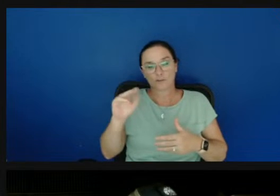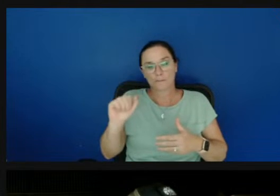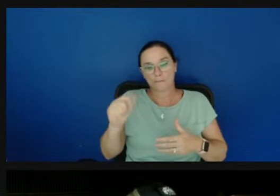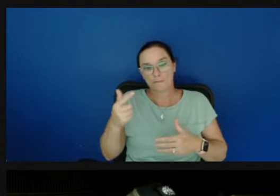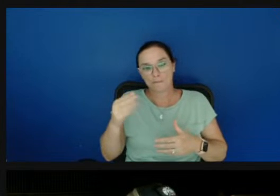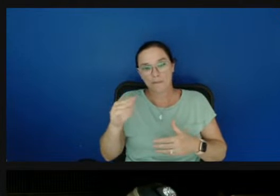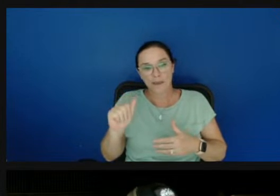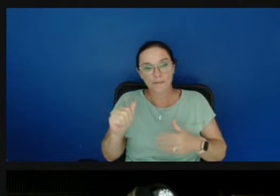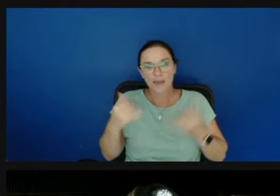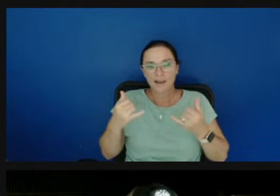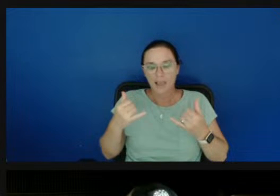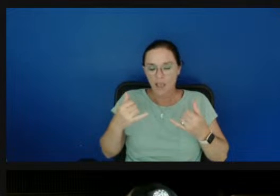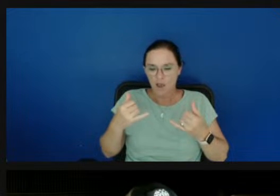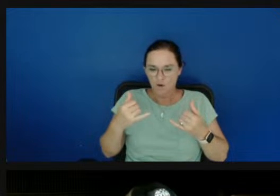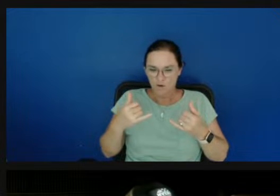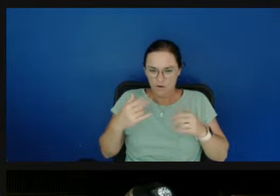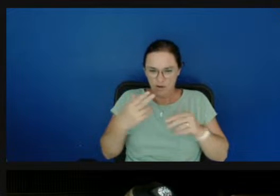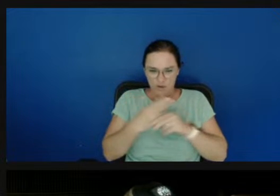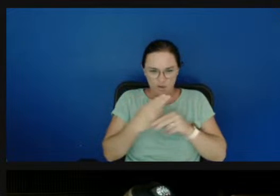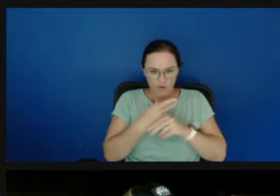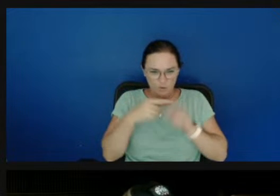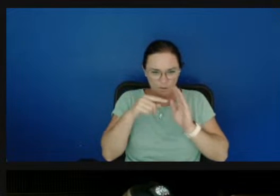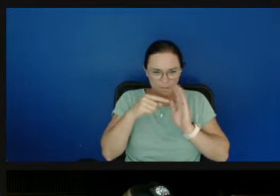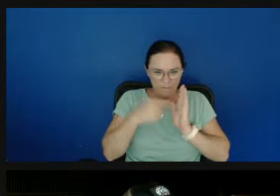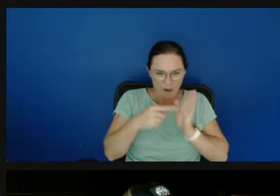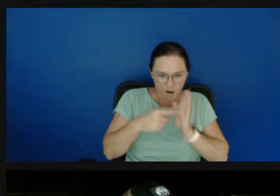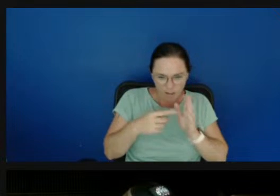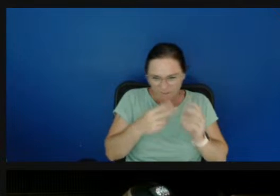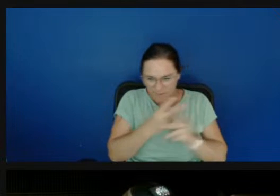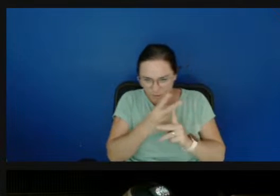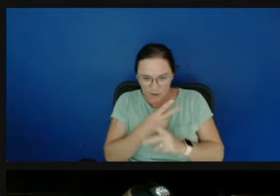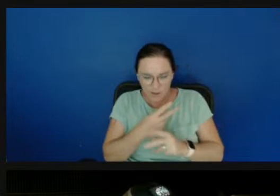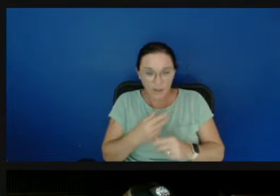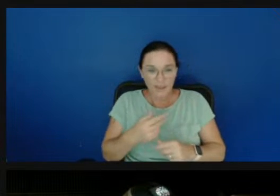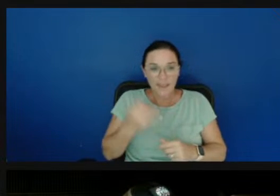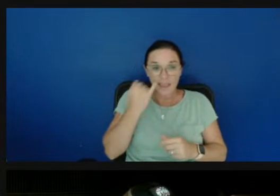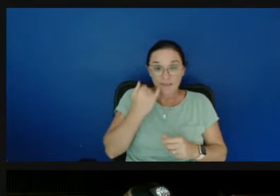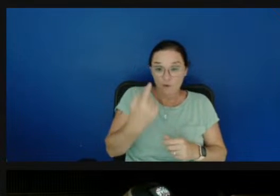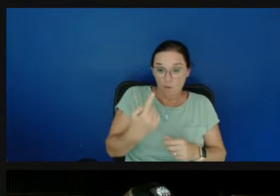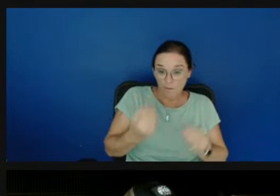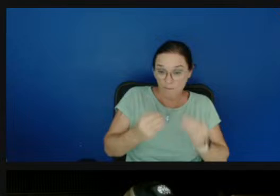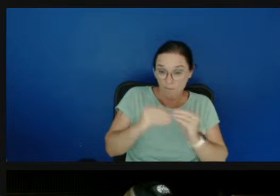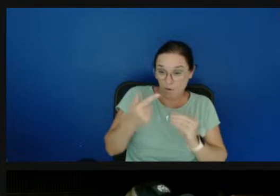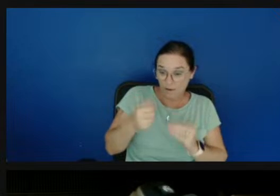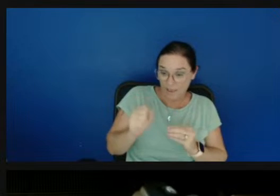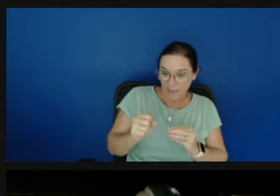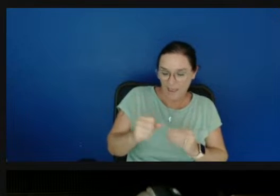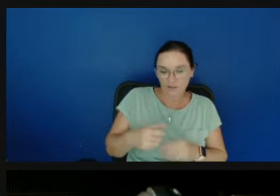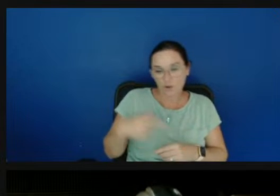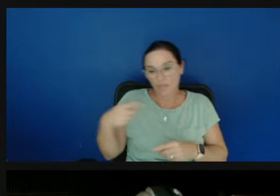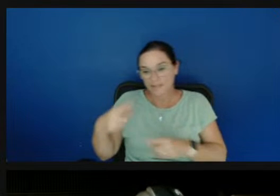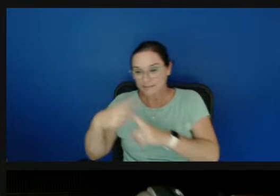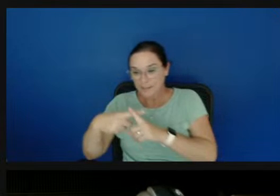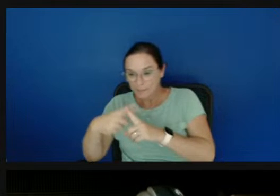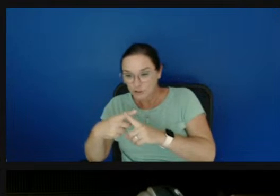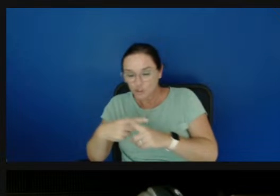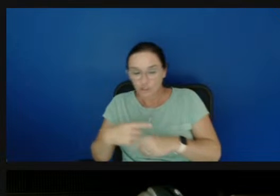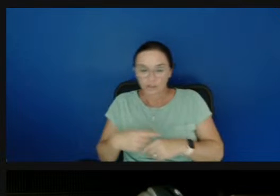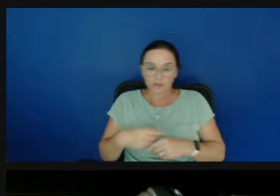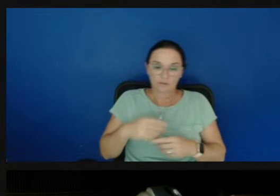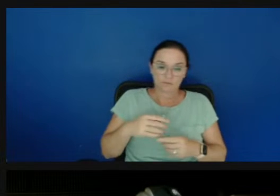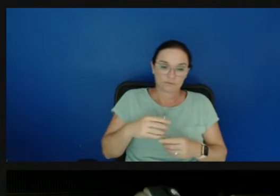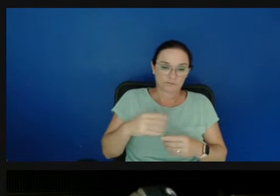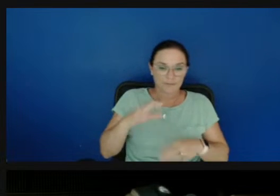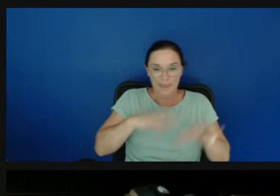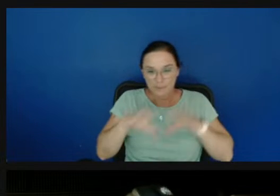models and say, okay, how can make this work with 3 magma kinds? What if one's more gassy? What if it's this temperature and this chemistry? What if the second one is this